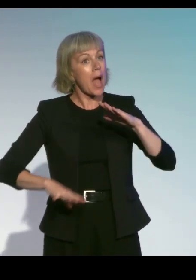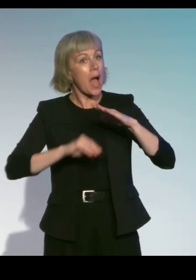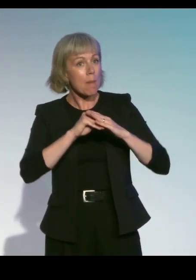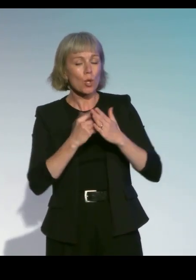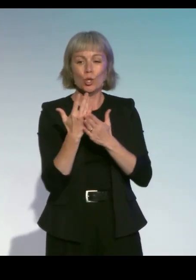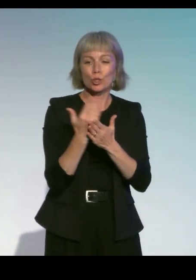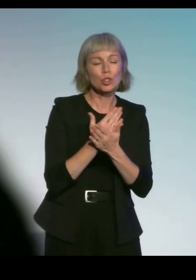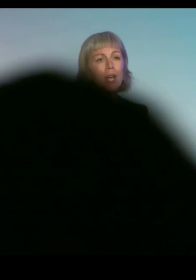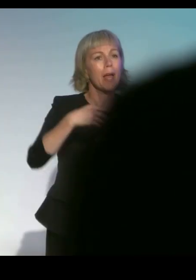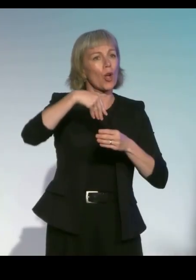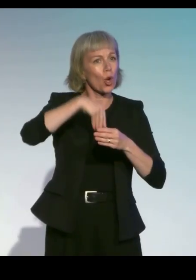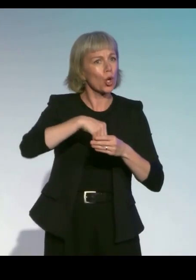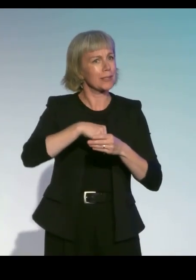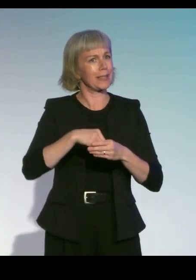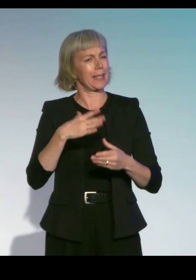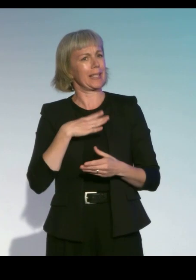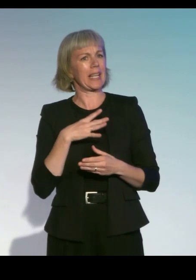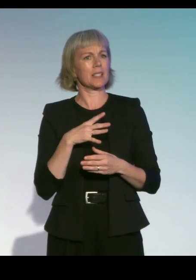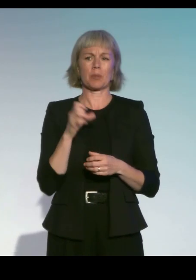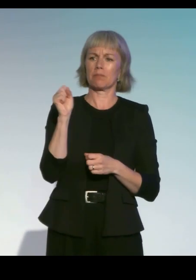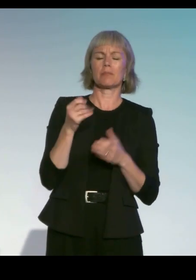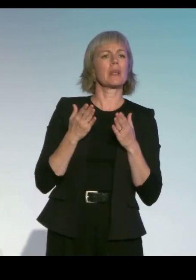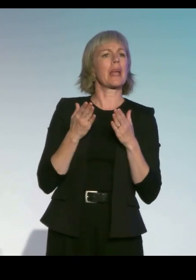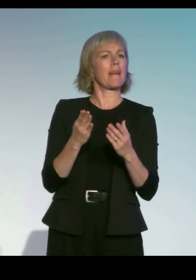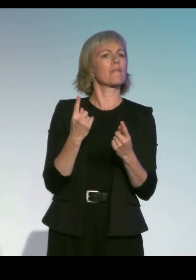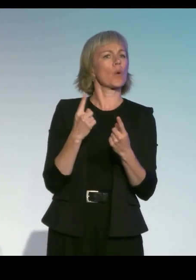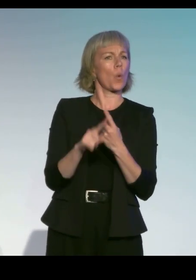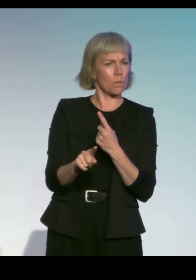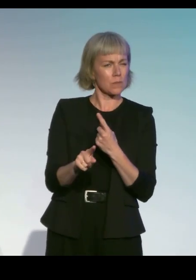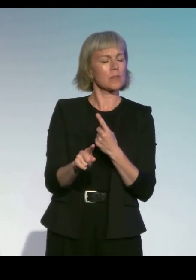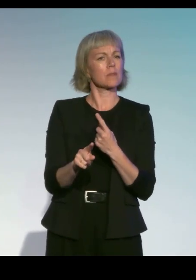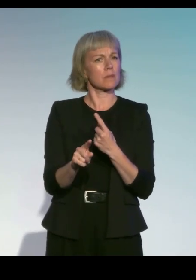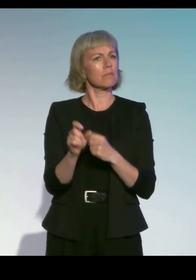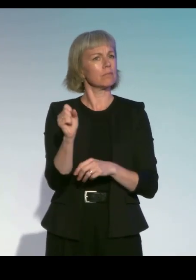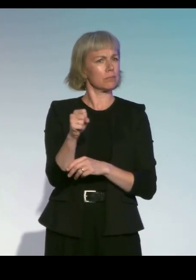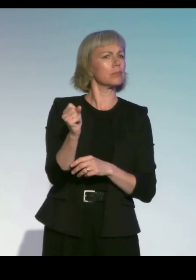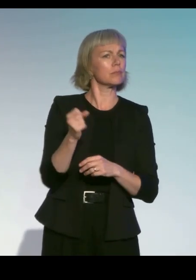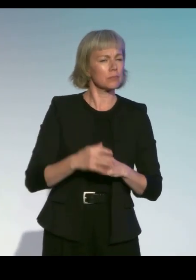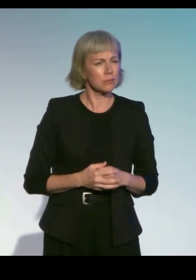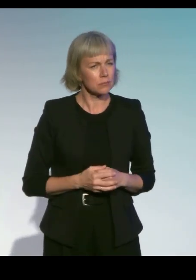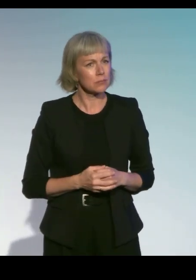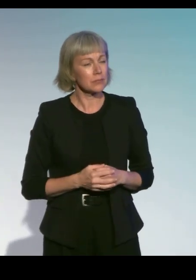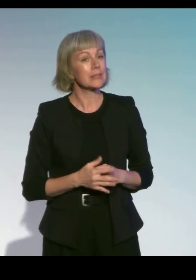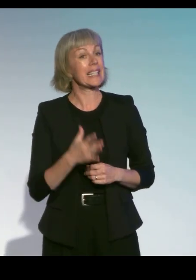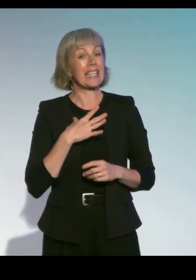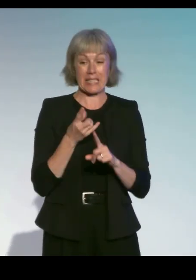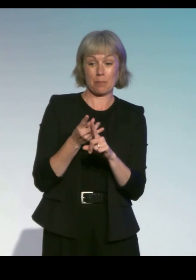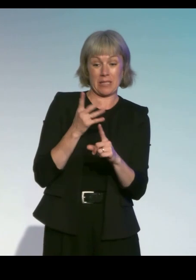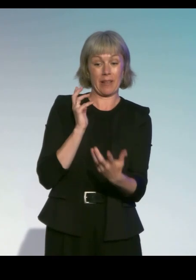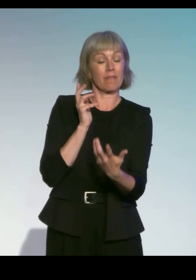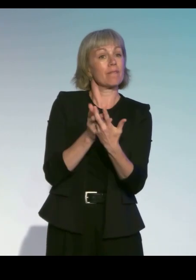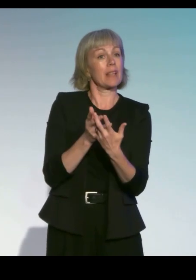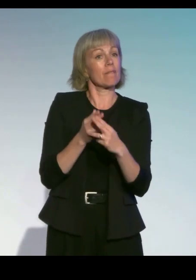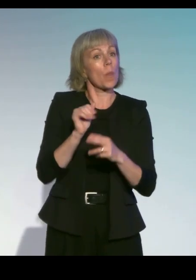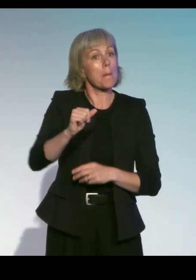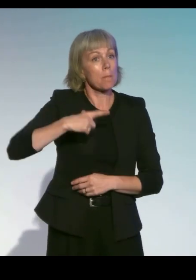reproduction of content needs to be based on express, informed, specific and dynamic consent. In that sense, it needs to be specific for purpose and